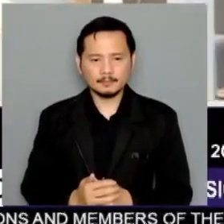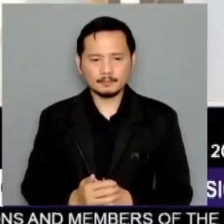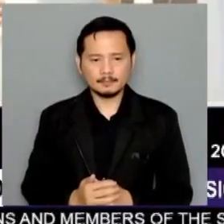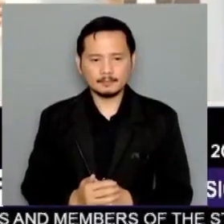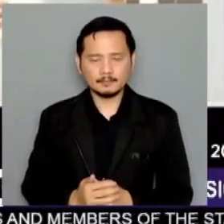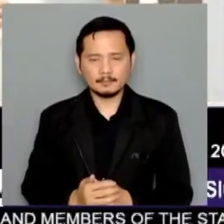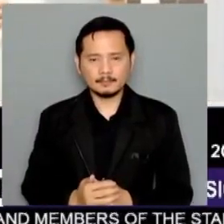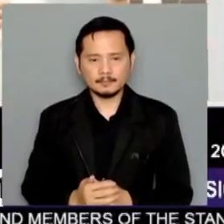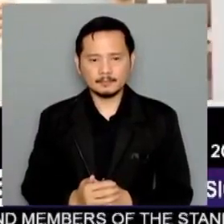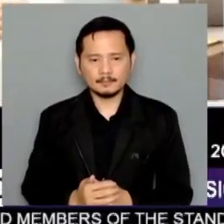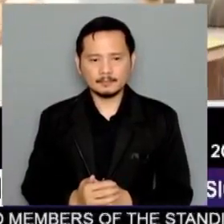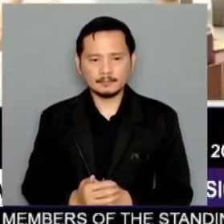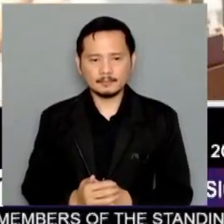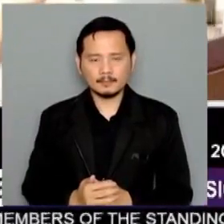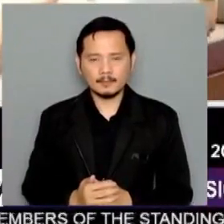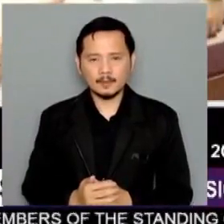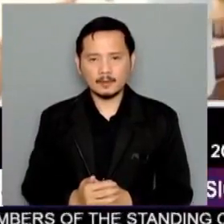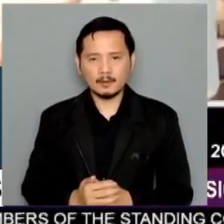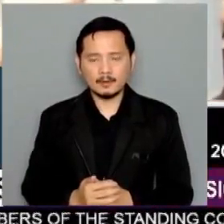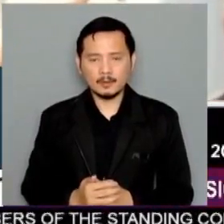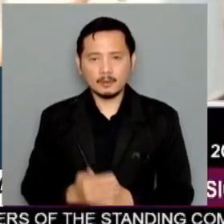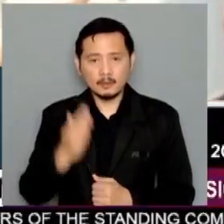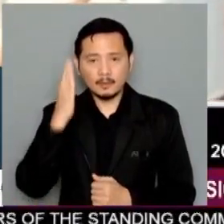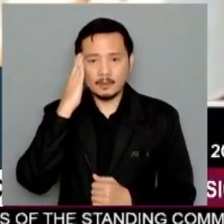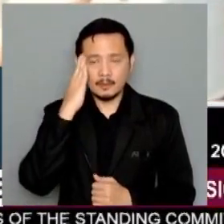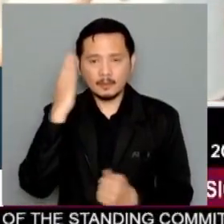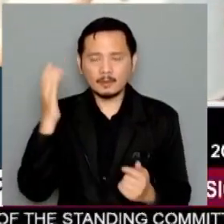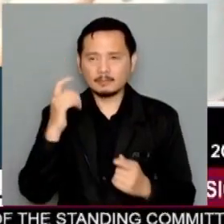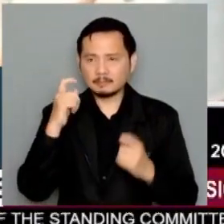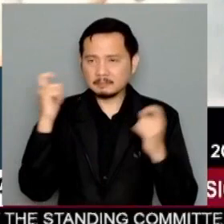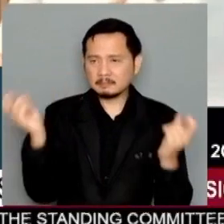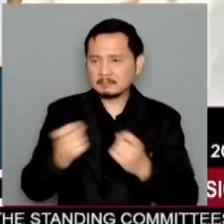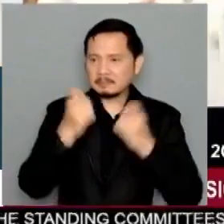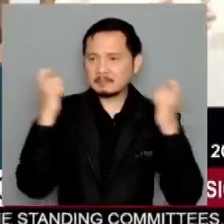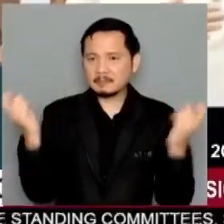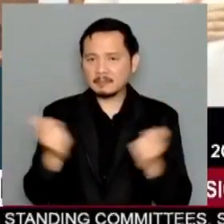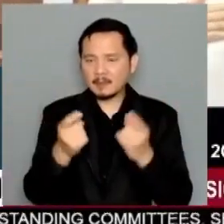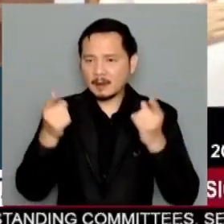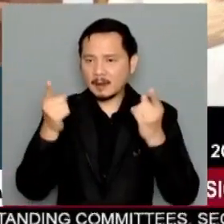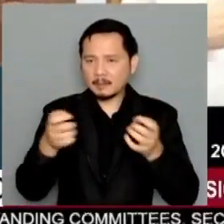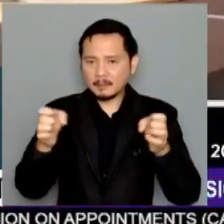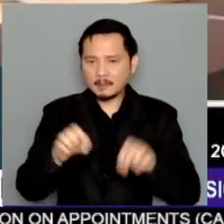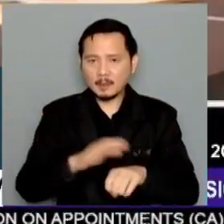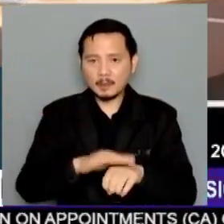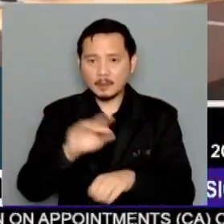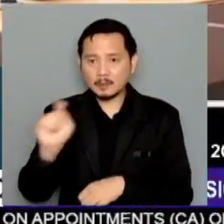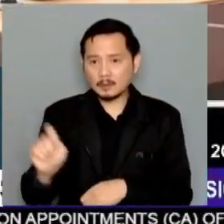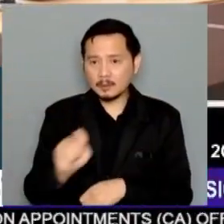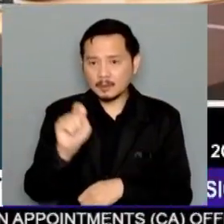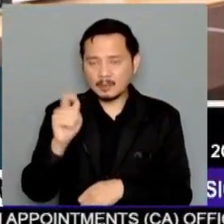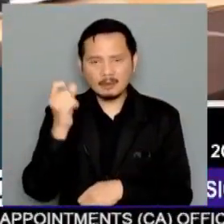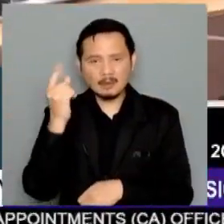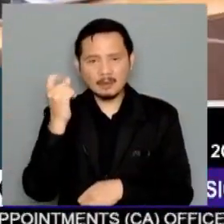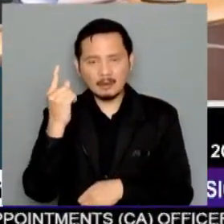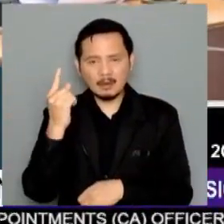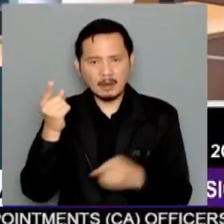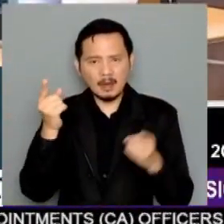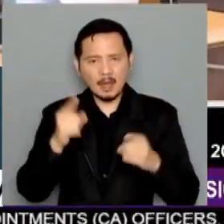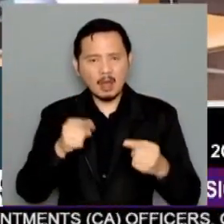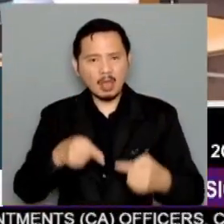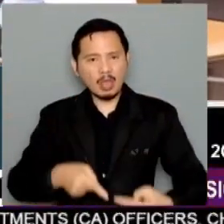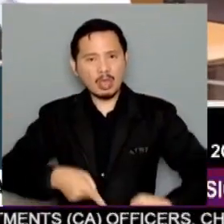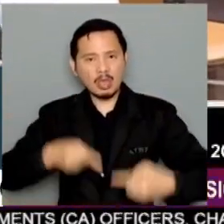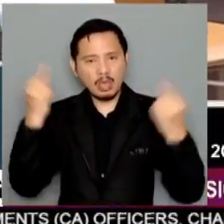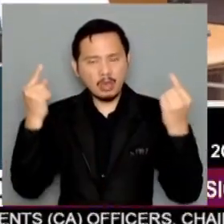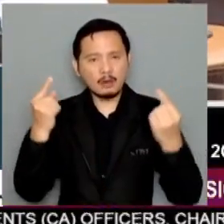What should have been a ceremonial election of new Commission on Appointments officials on Tuesday turned out to be a controversial one